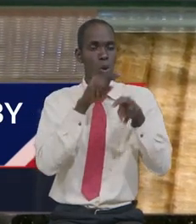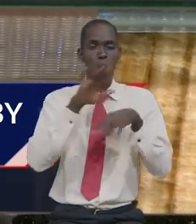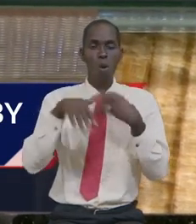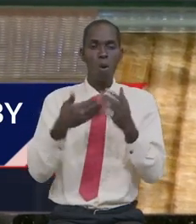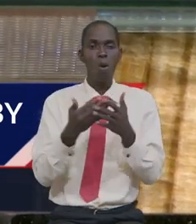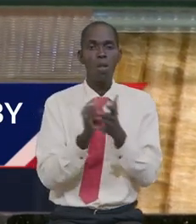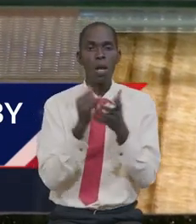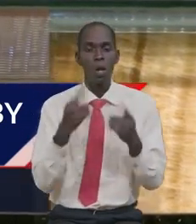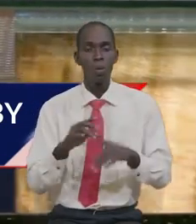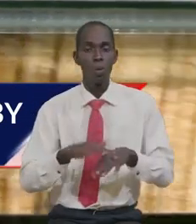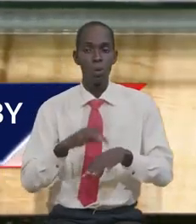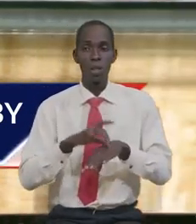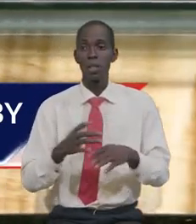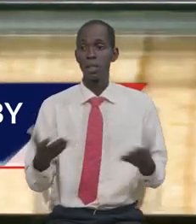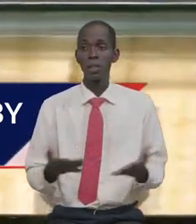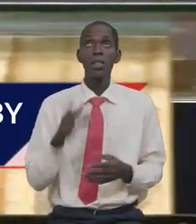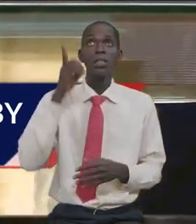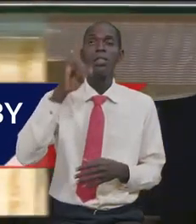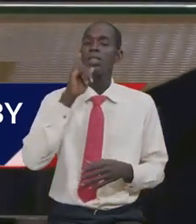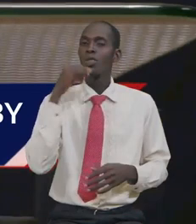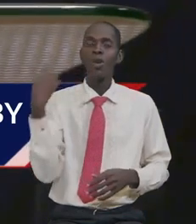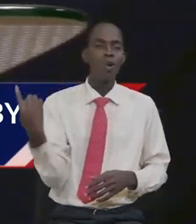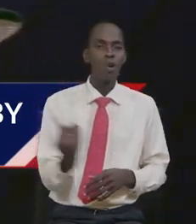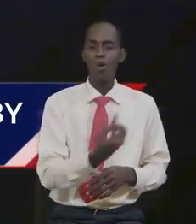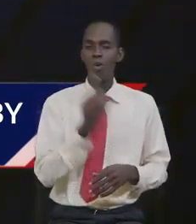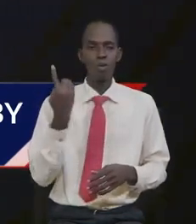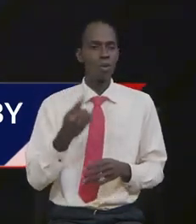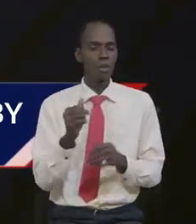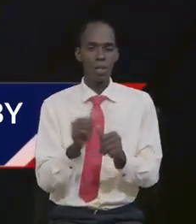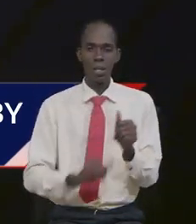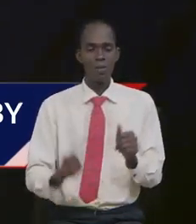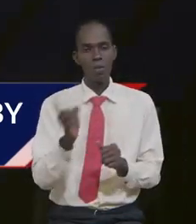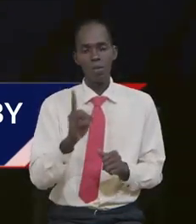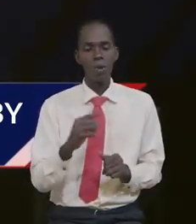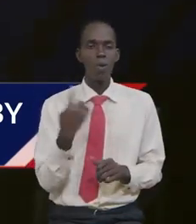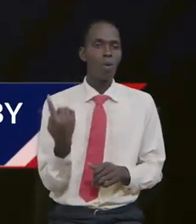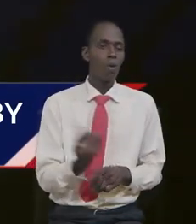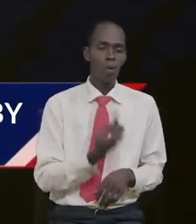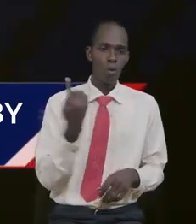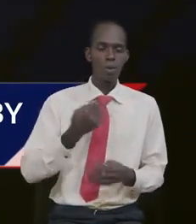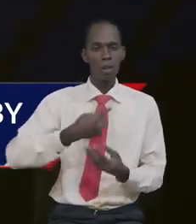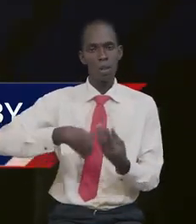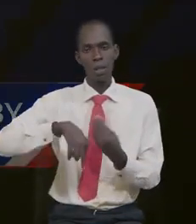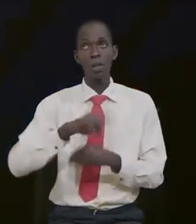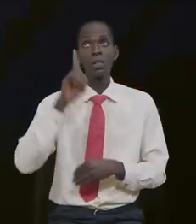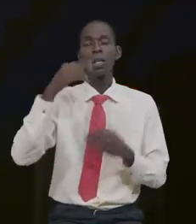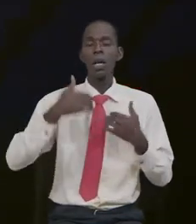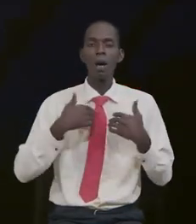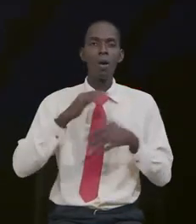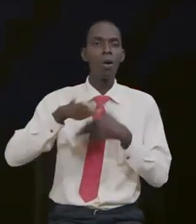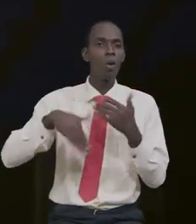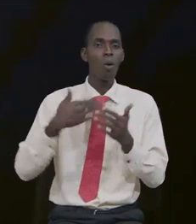earth here. He is omnipresent, he's omniscient, he's also omnipotent. He has all the power, and